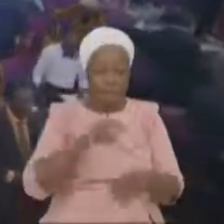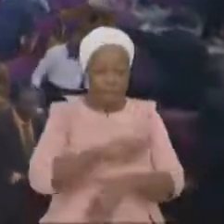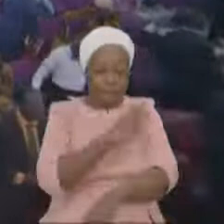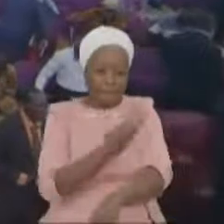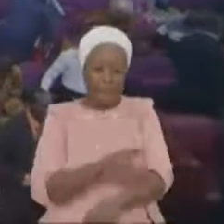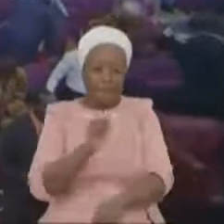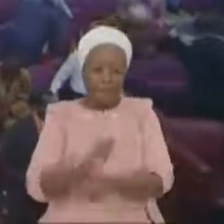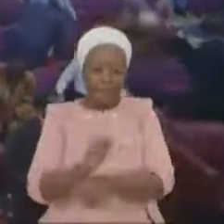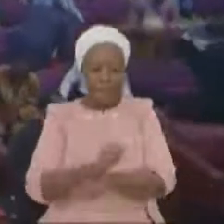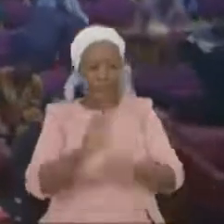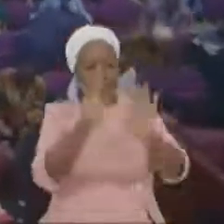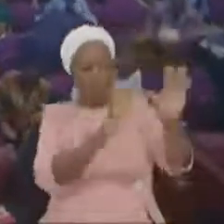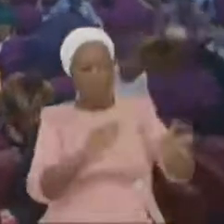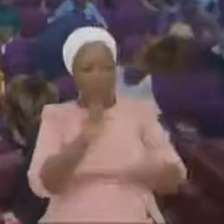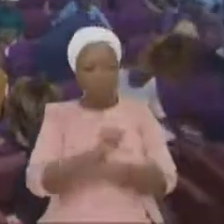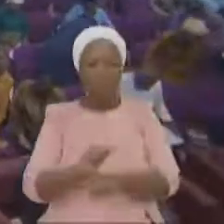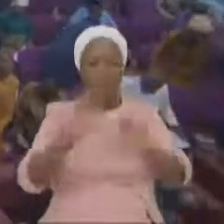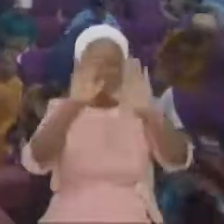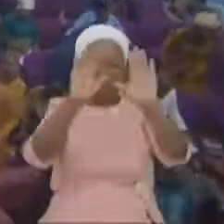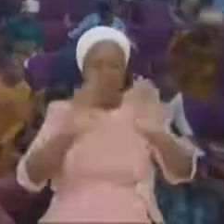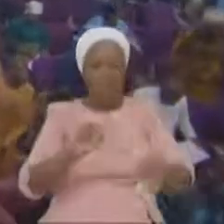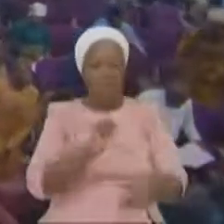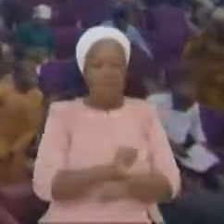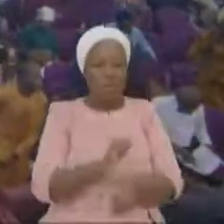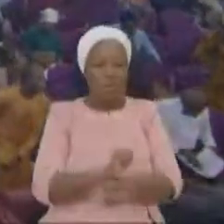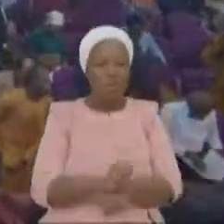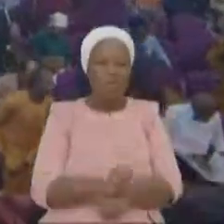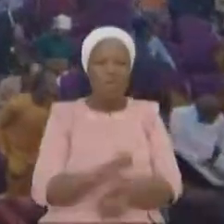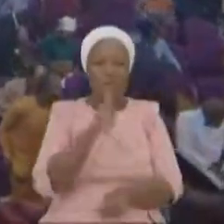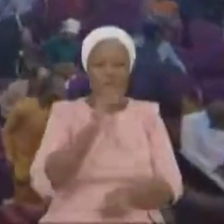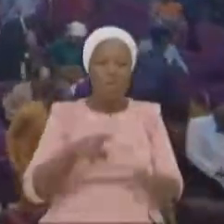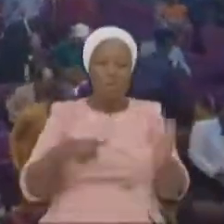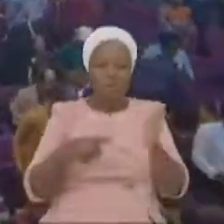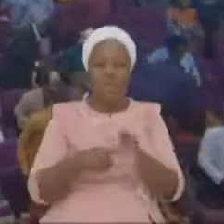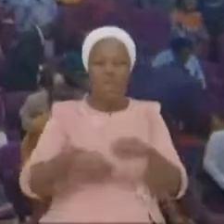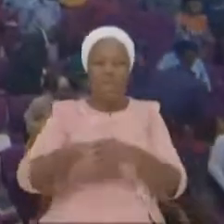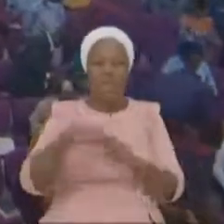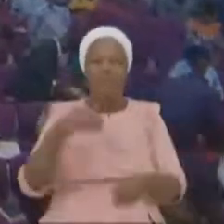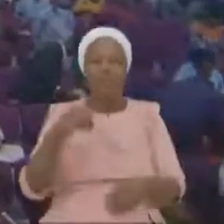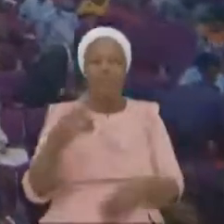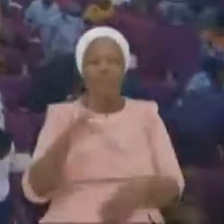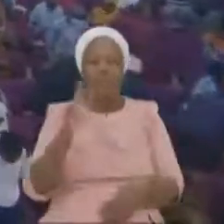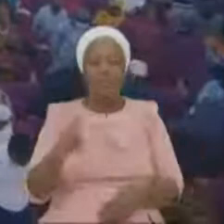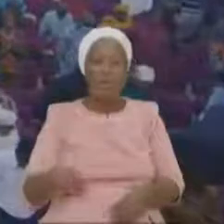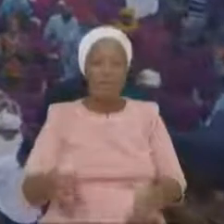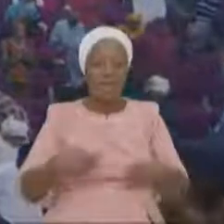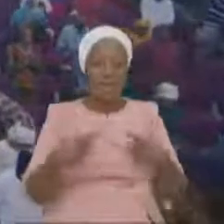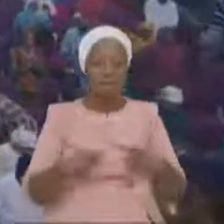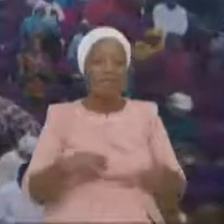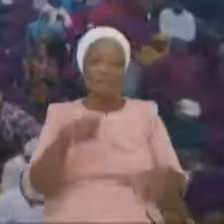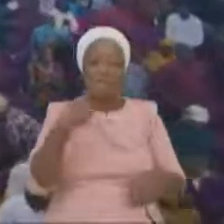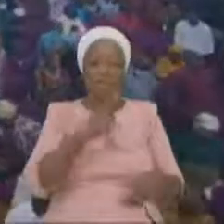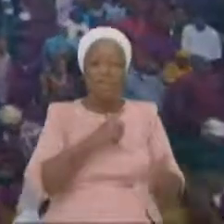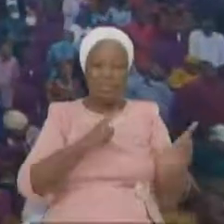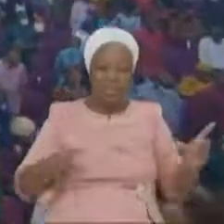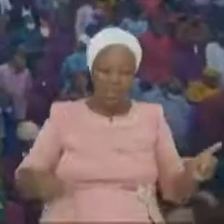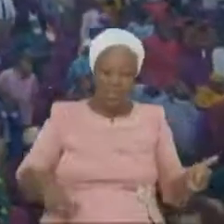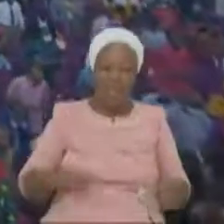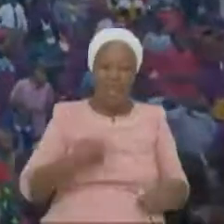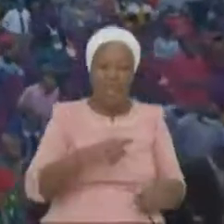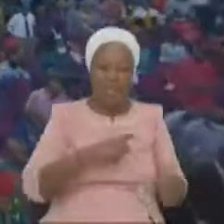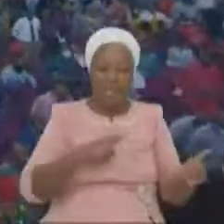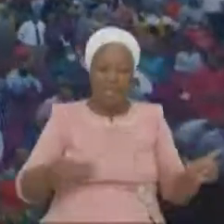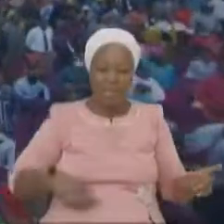works, miraculous work doing, showing forth out of your life. Tell the Lord, and the Lord